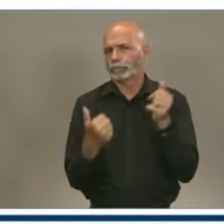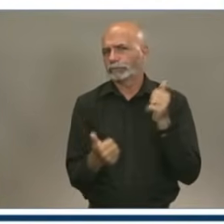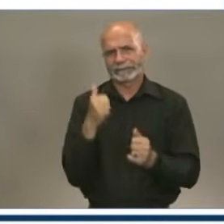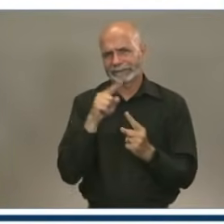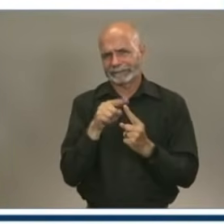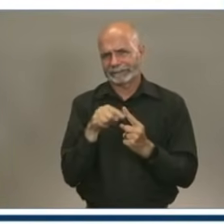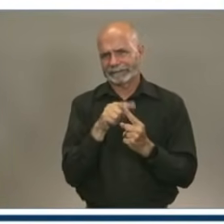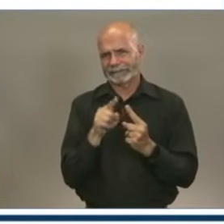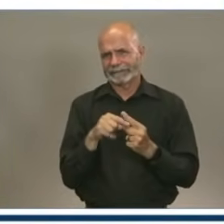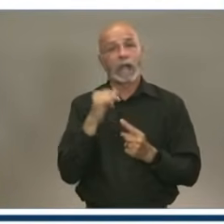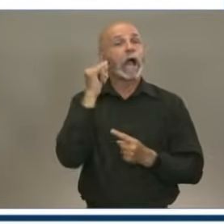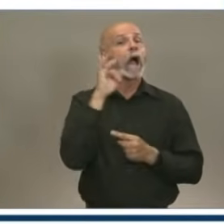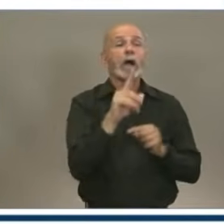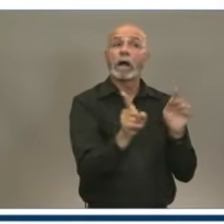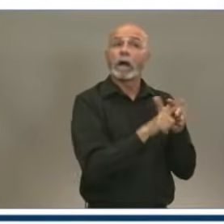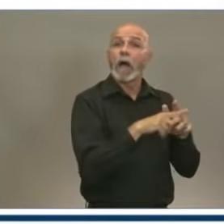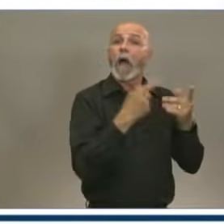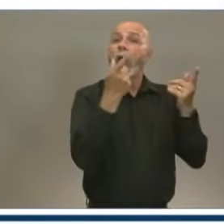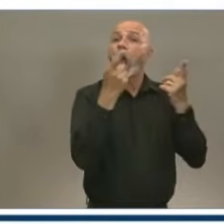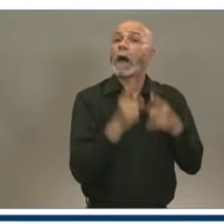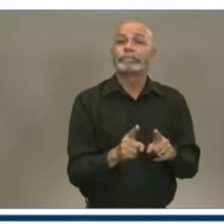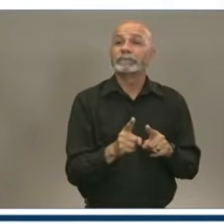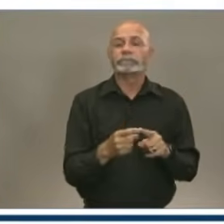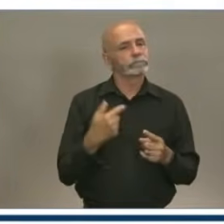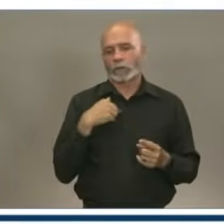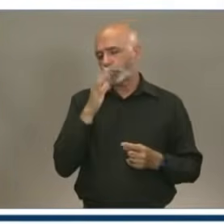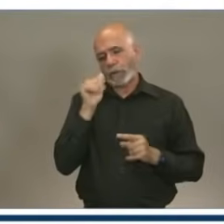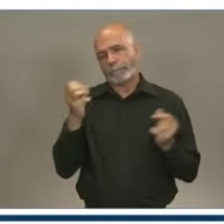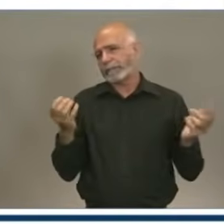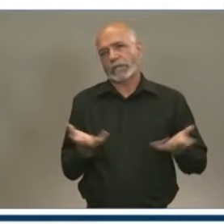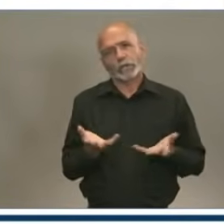briefings. Go ahead with your follow-up, Jesse.